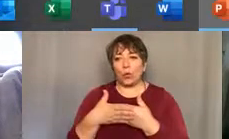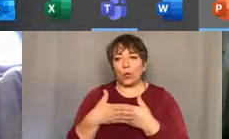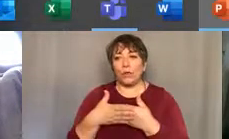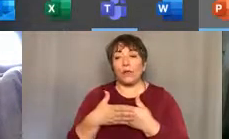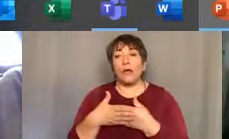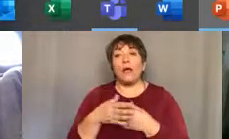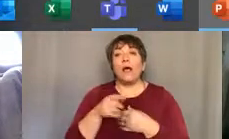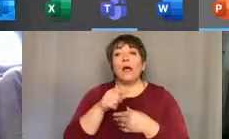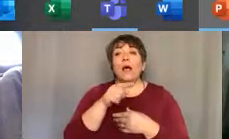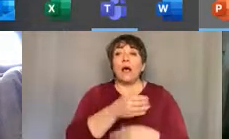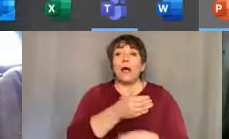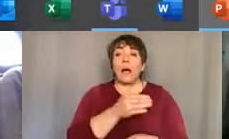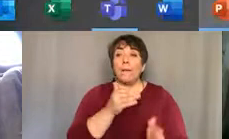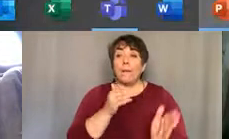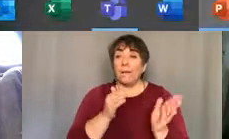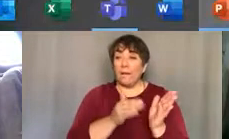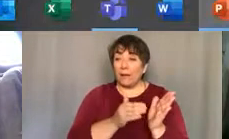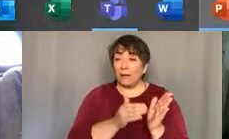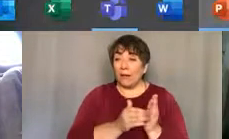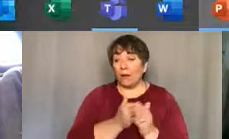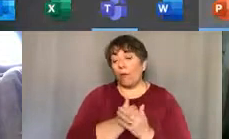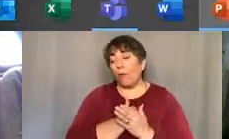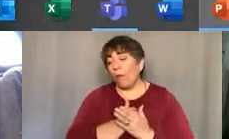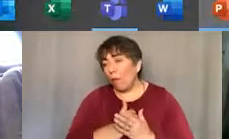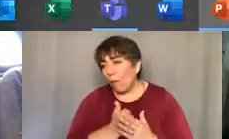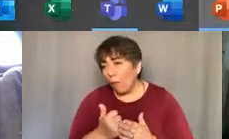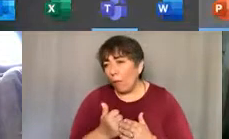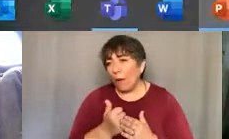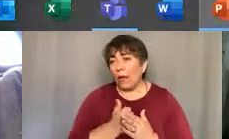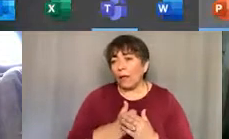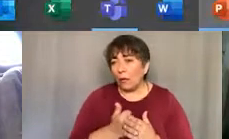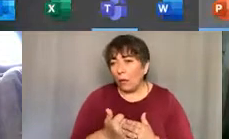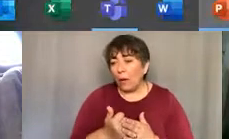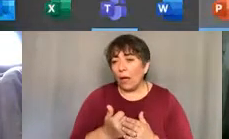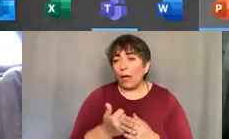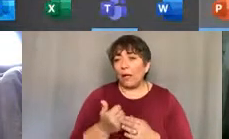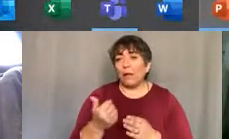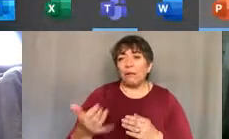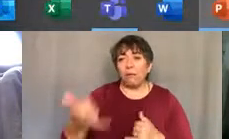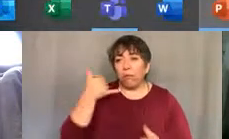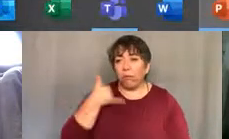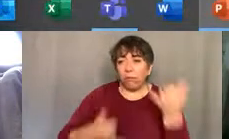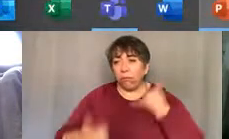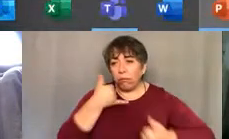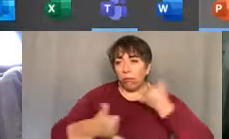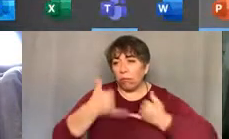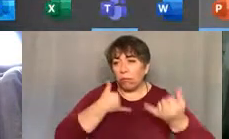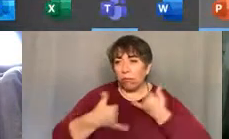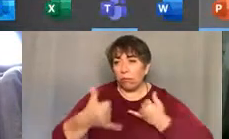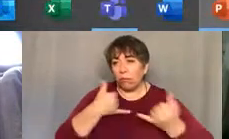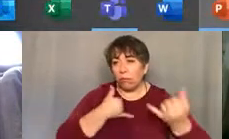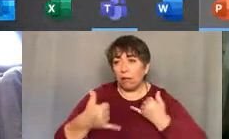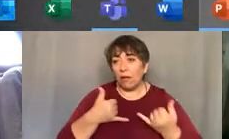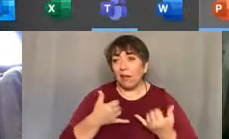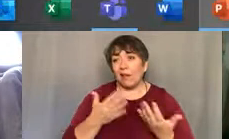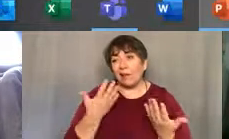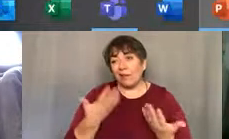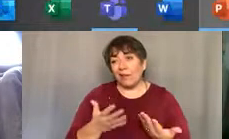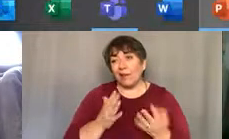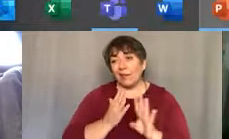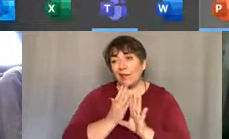during these times, there will be an expected call waiting queue. And we aim for about 10 minutes, and